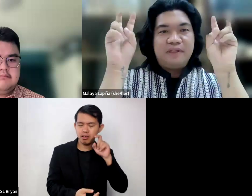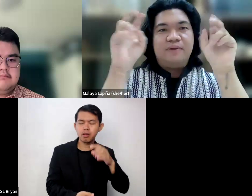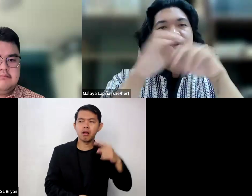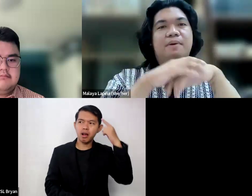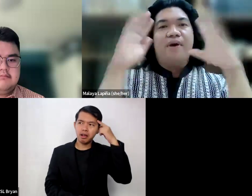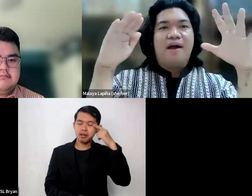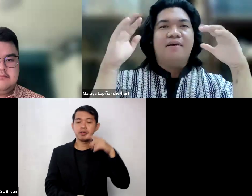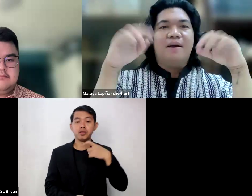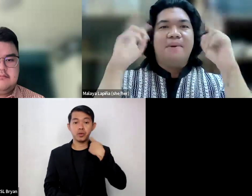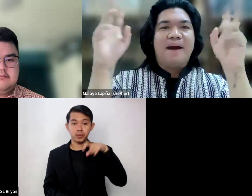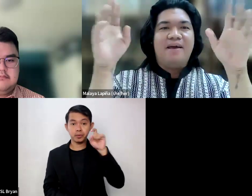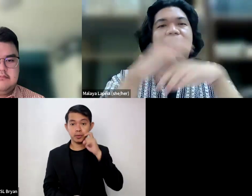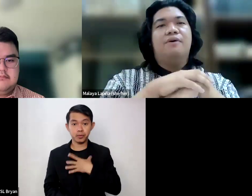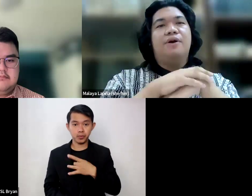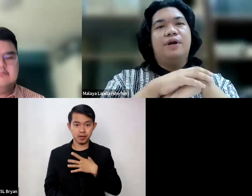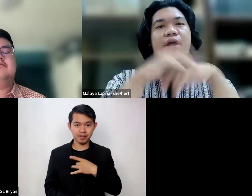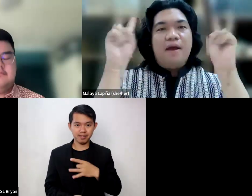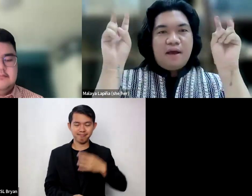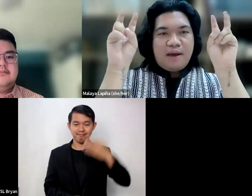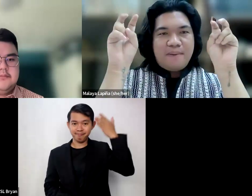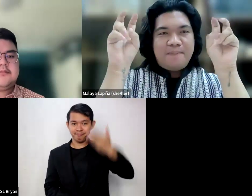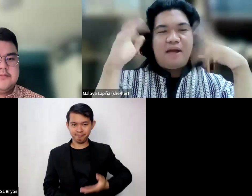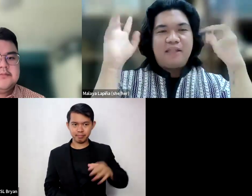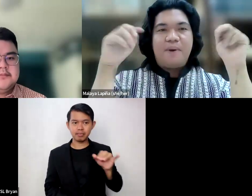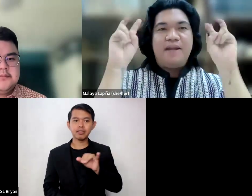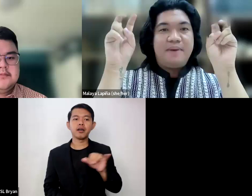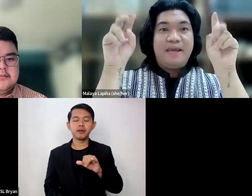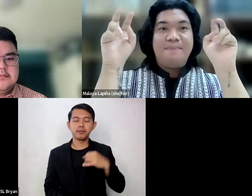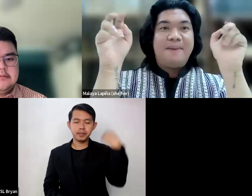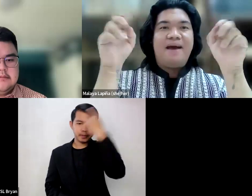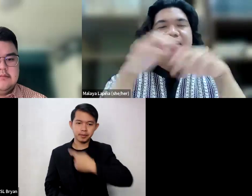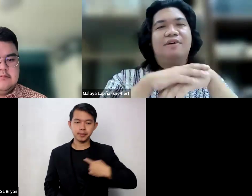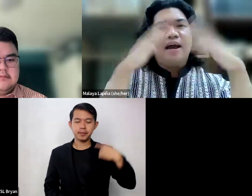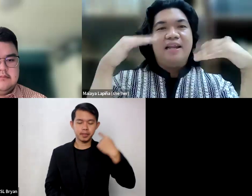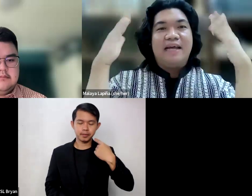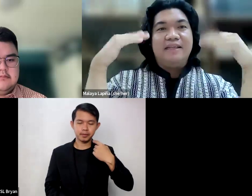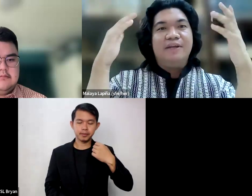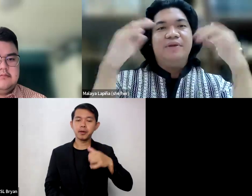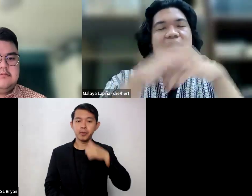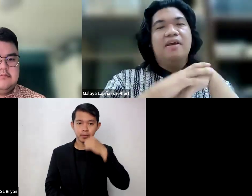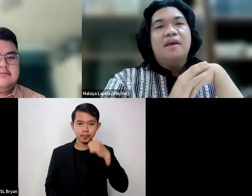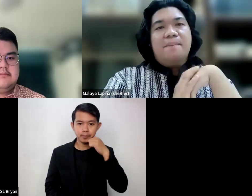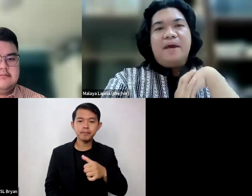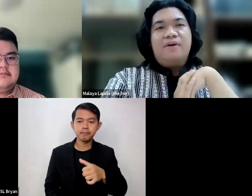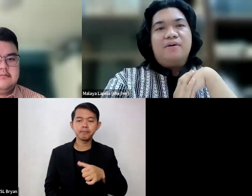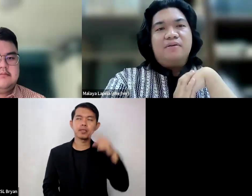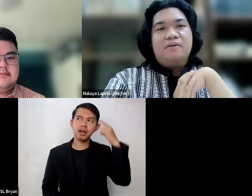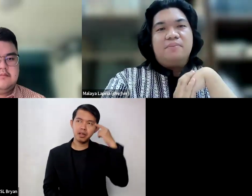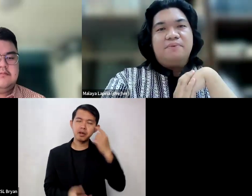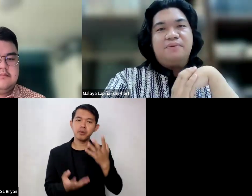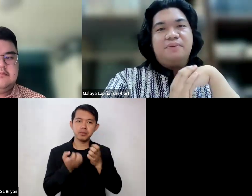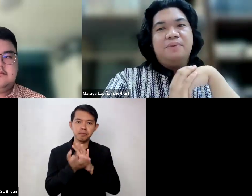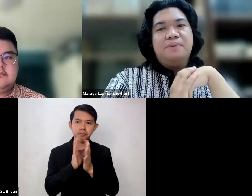ay quote-unquote na magmukhang babae, or ang katawan ay maging babae, no? Akala natin ganun eh.